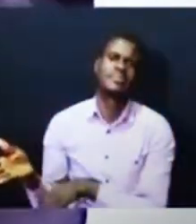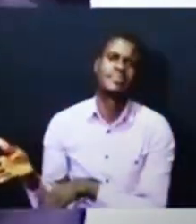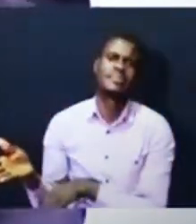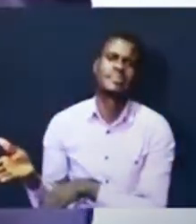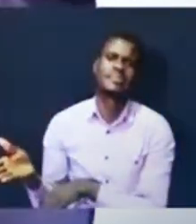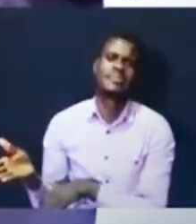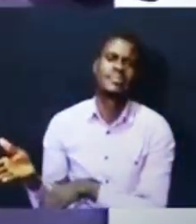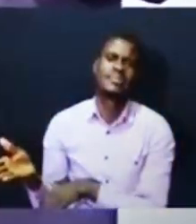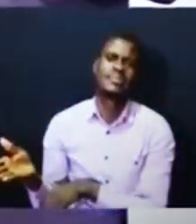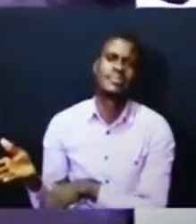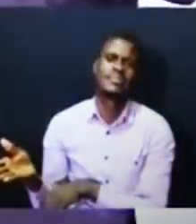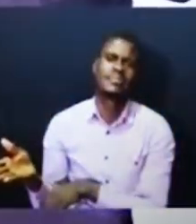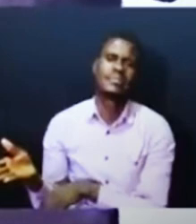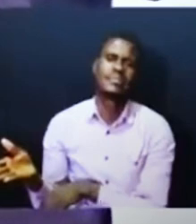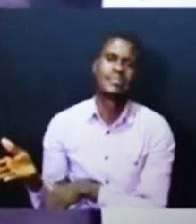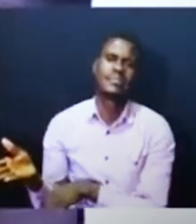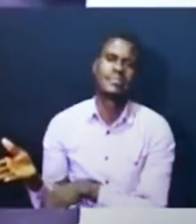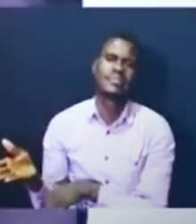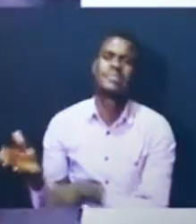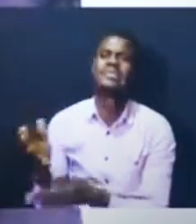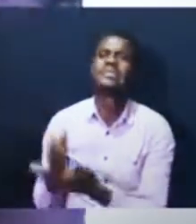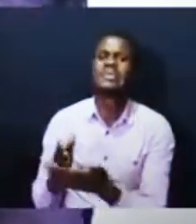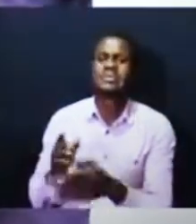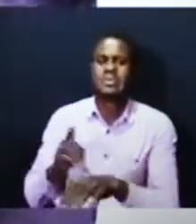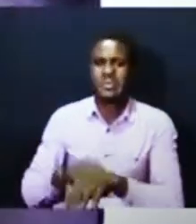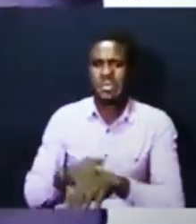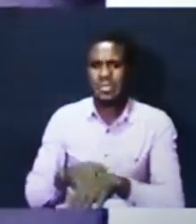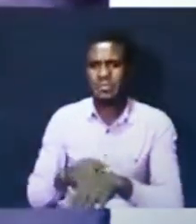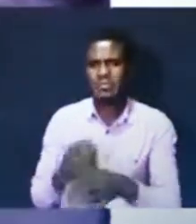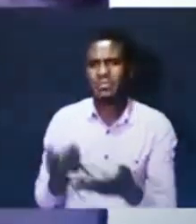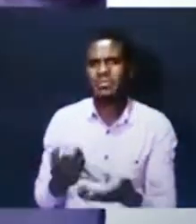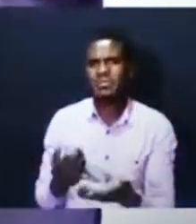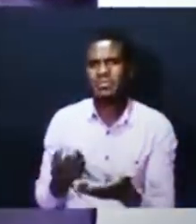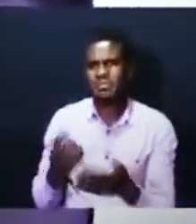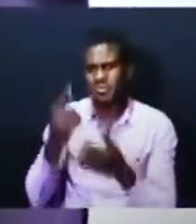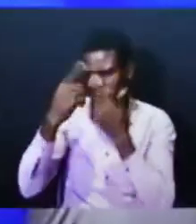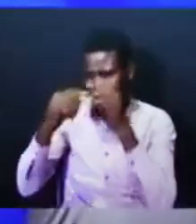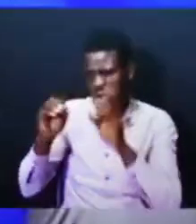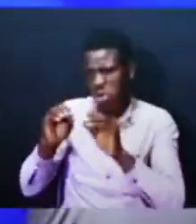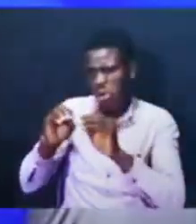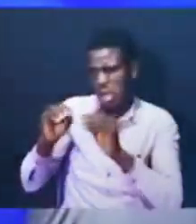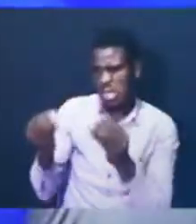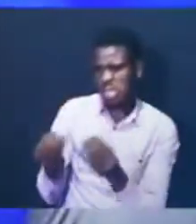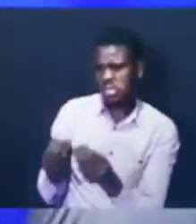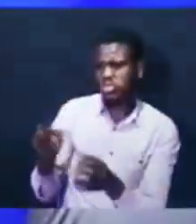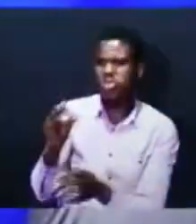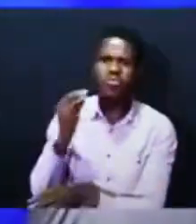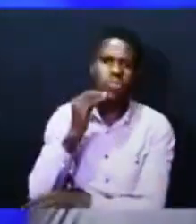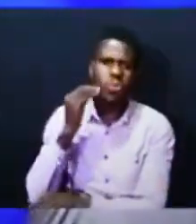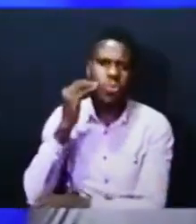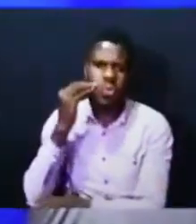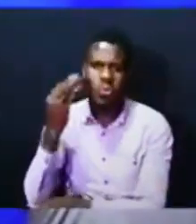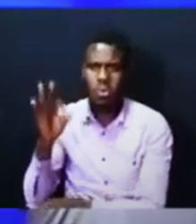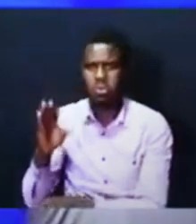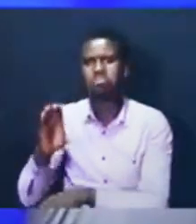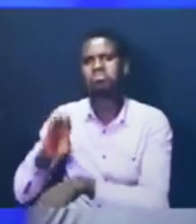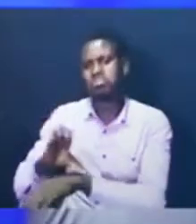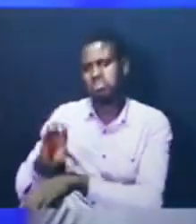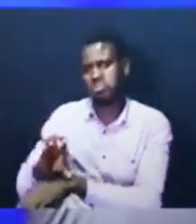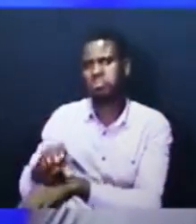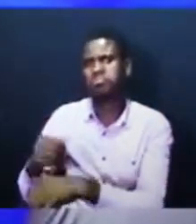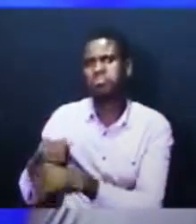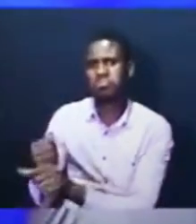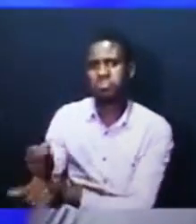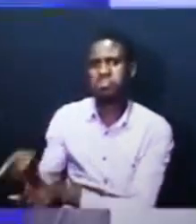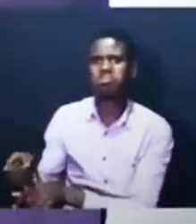And sometimes at the expense of an organization, of whom? Of a home or even a church. To de biana e